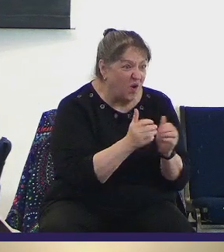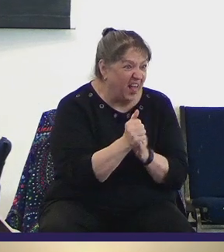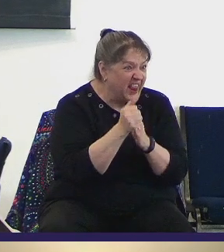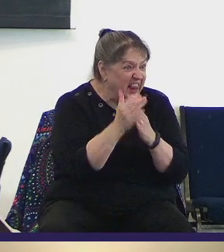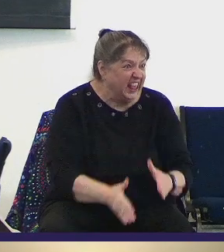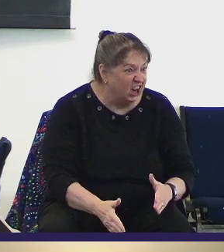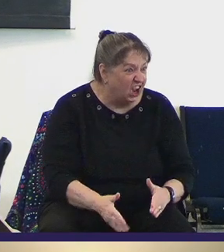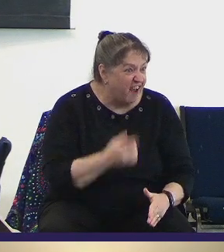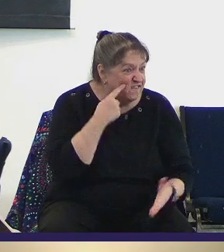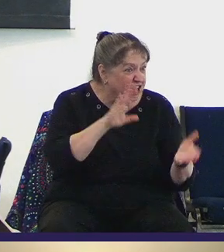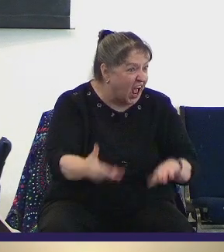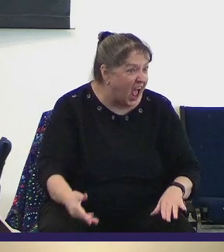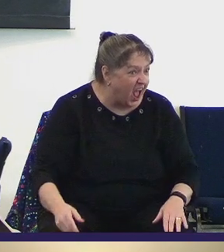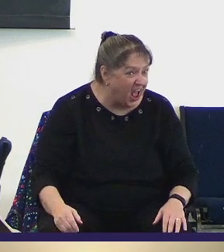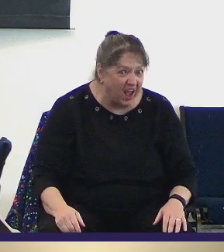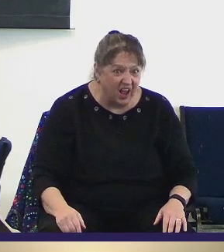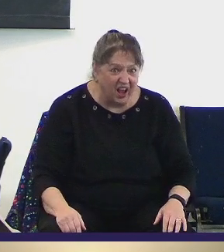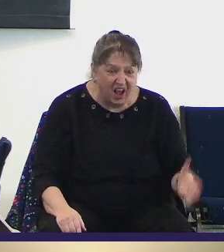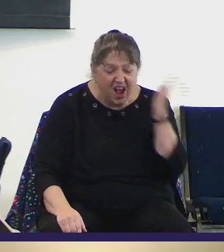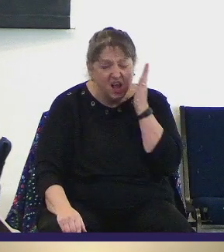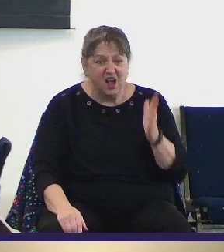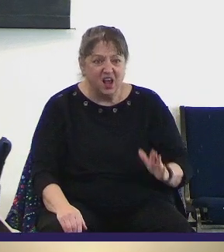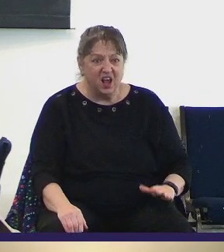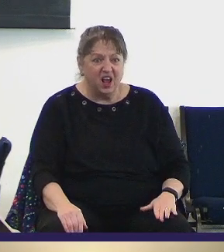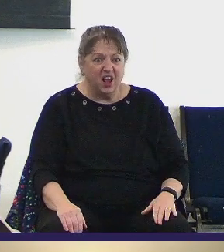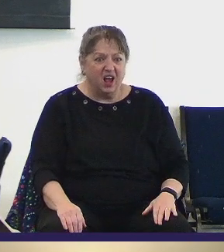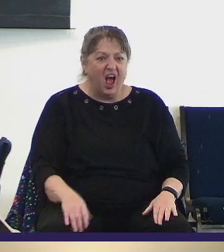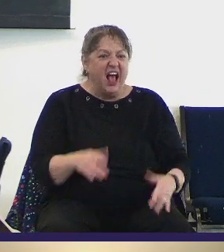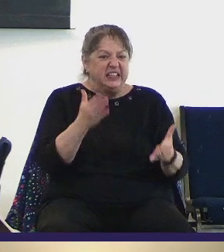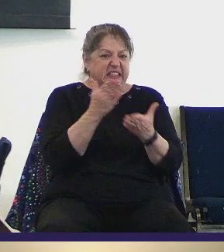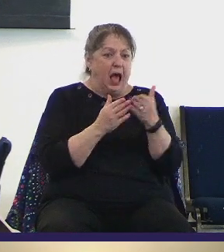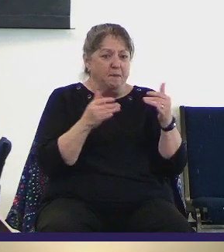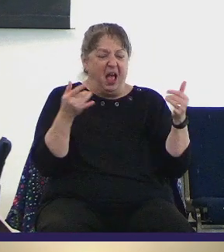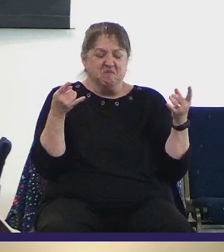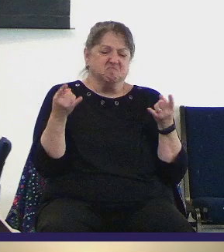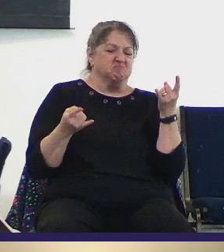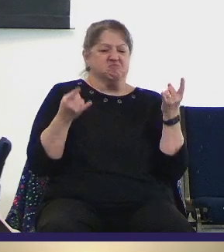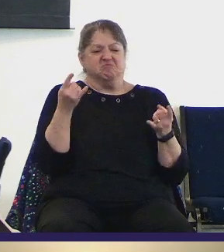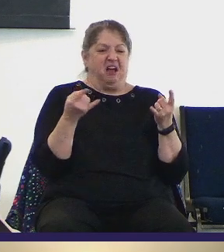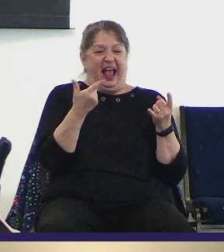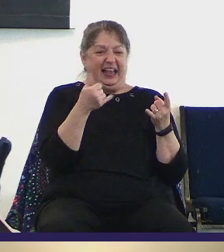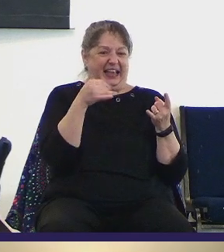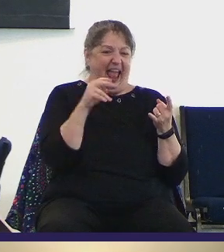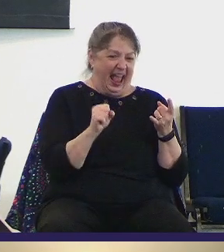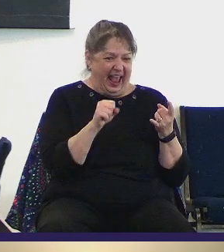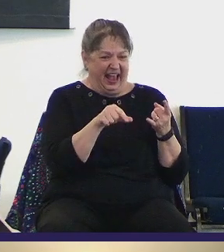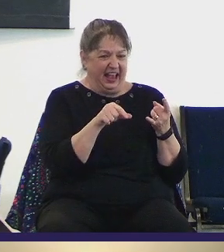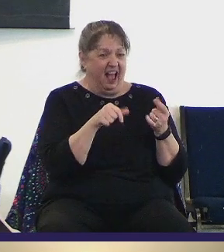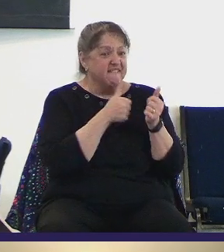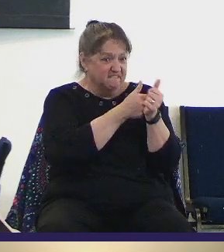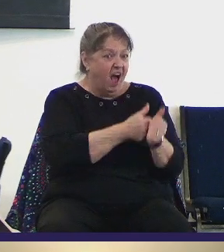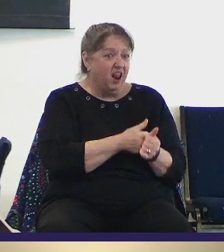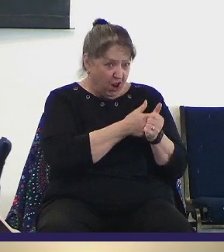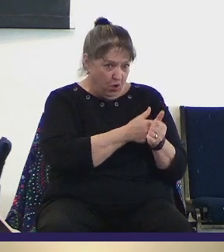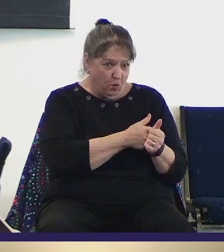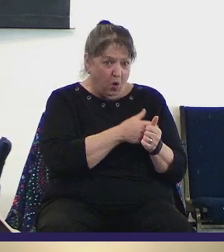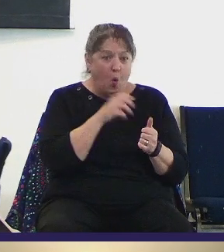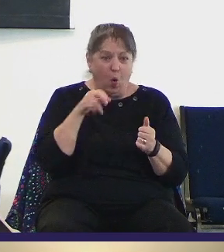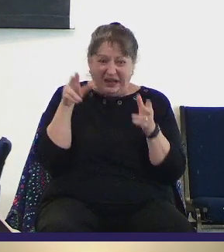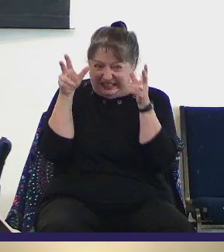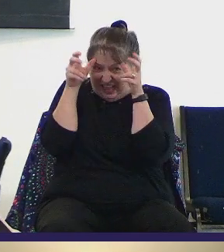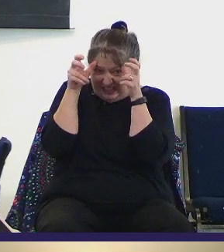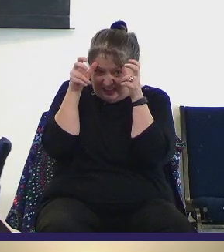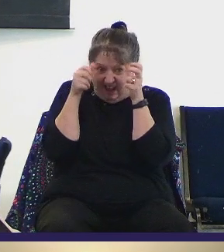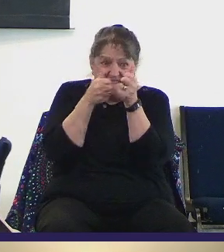there are also disciples of gang leaders, and they're disciples of Satan. In other words, there are disciples